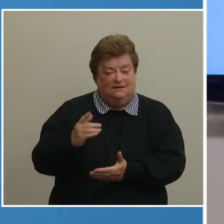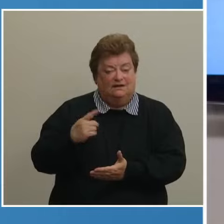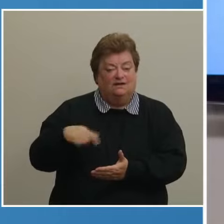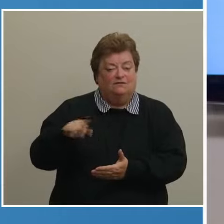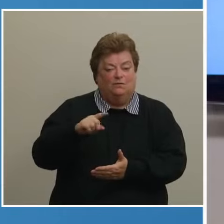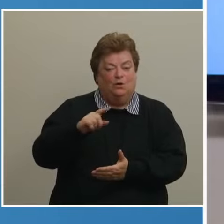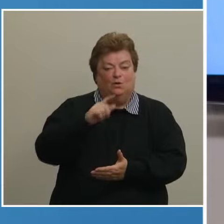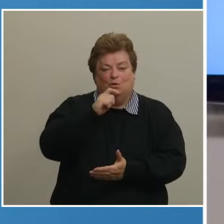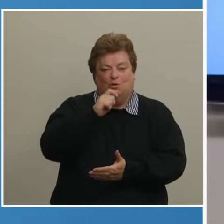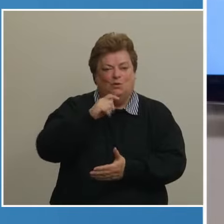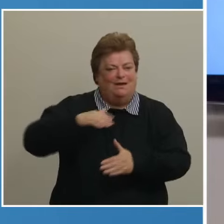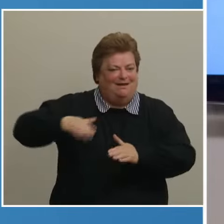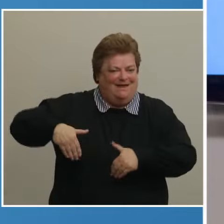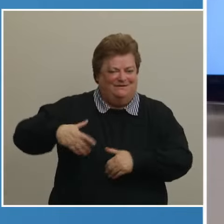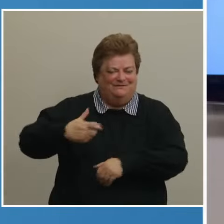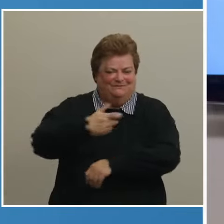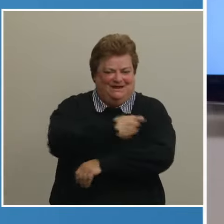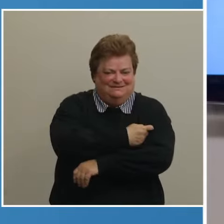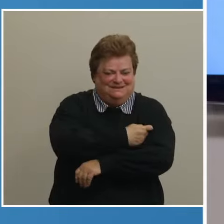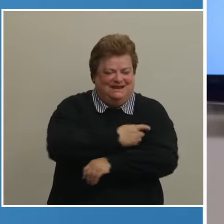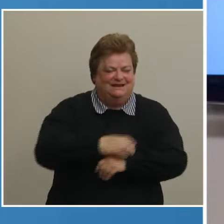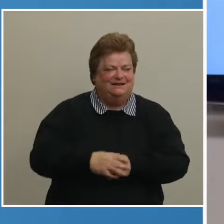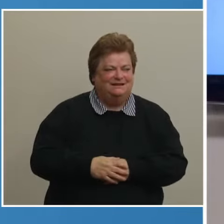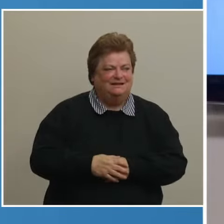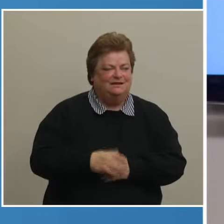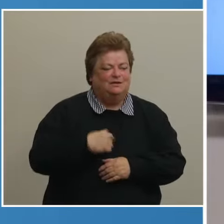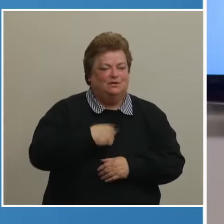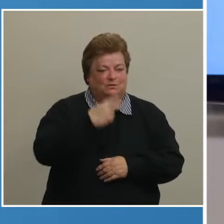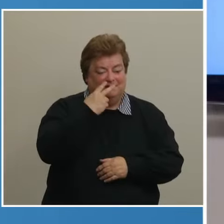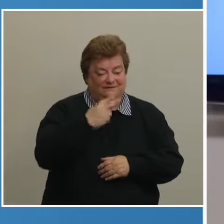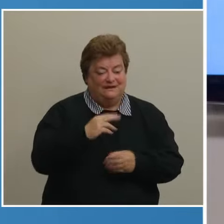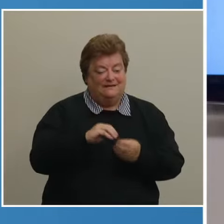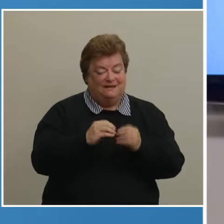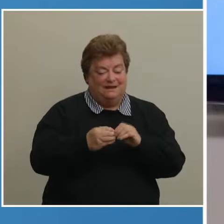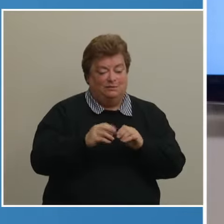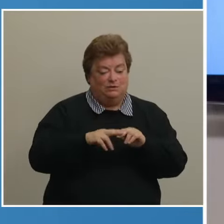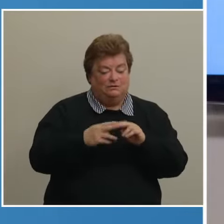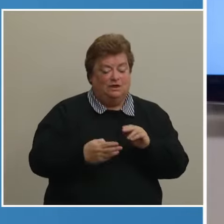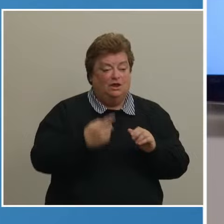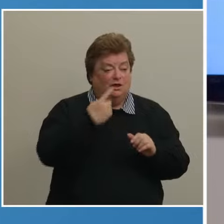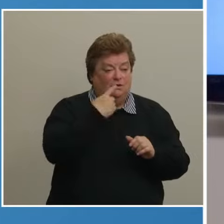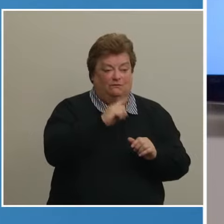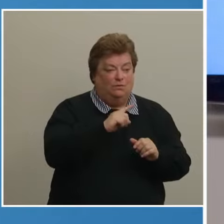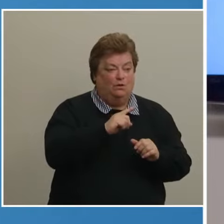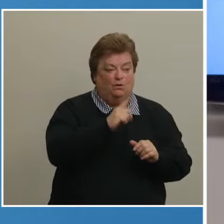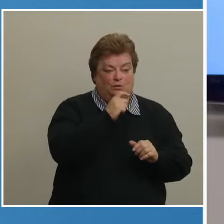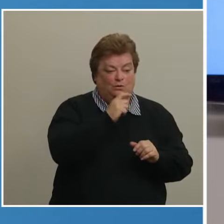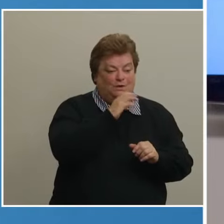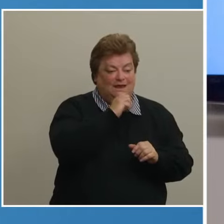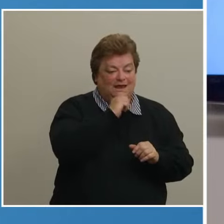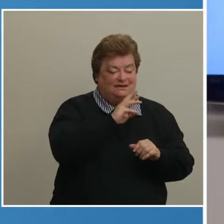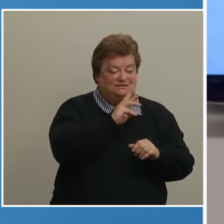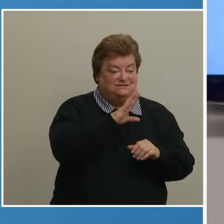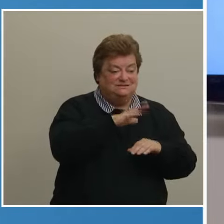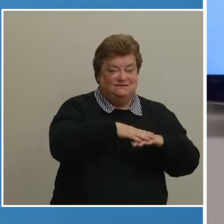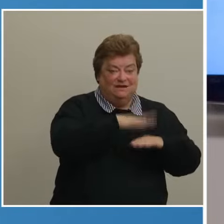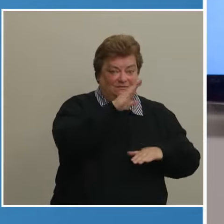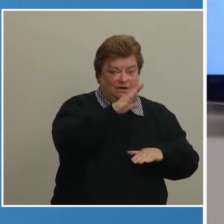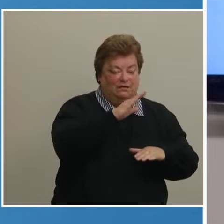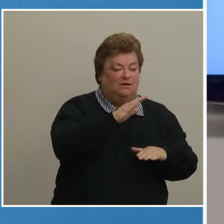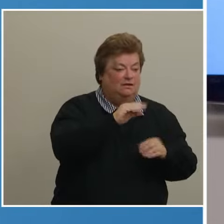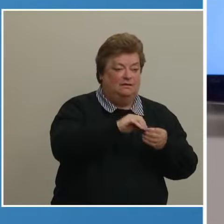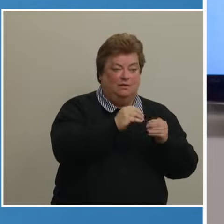fully vaccinated yet. We're seeing a tremendous drop in cases of those 65 and older, actually, Matt, much